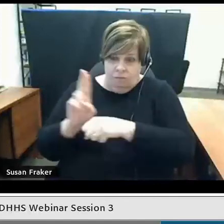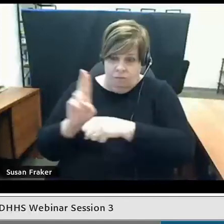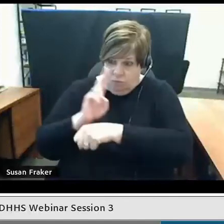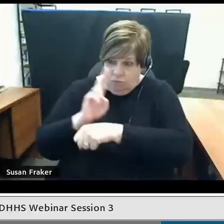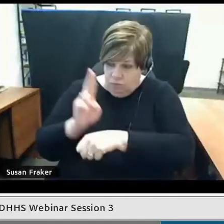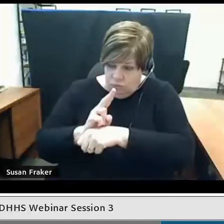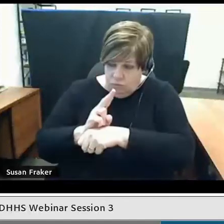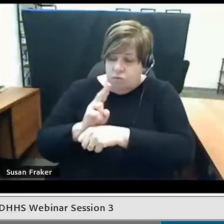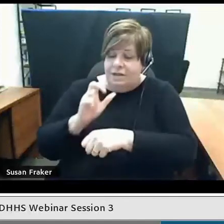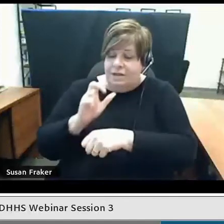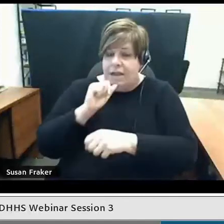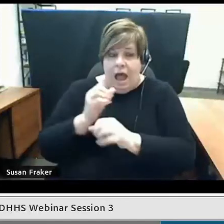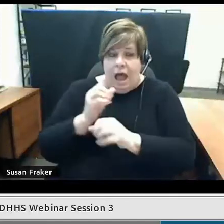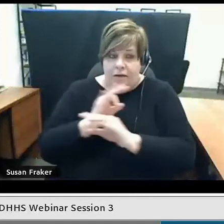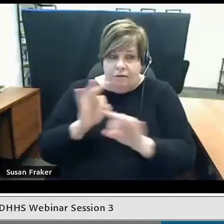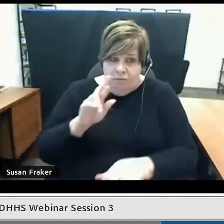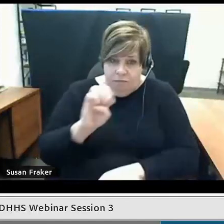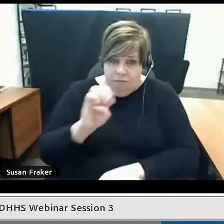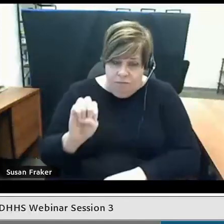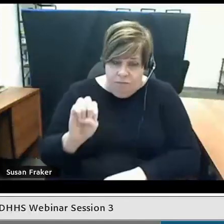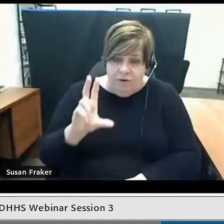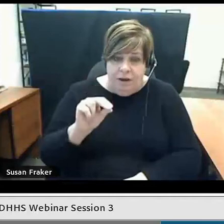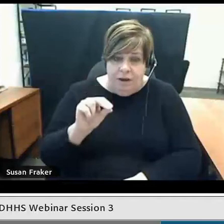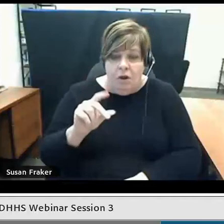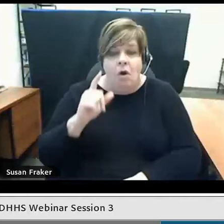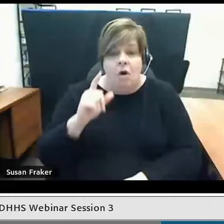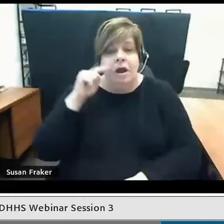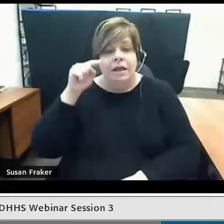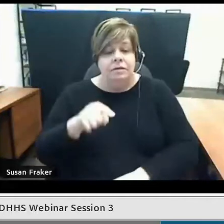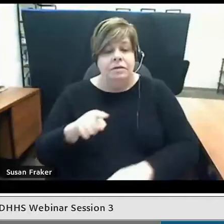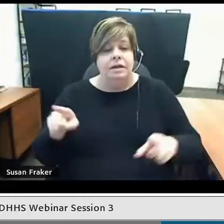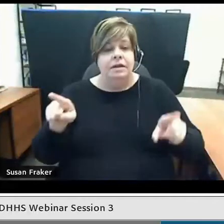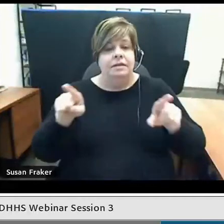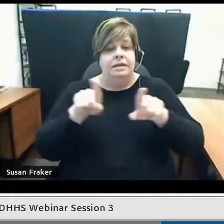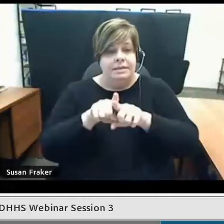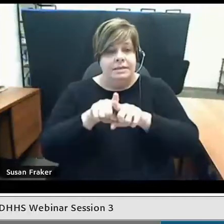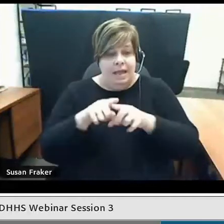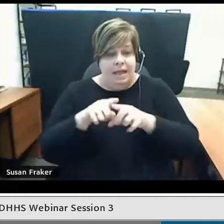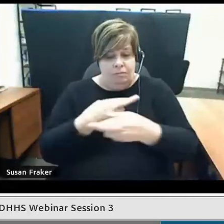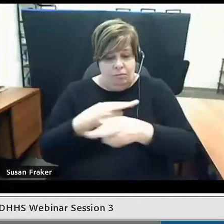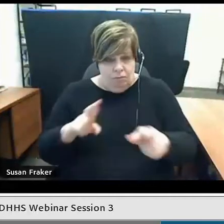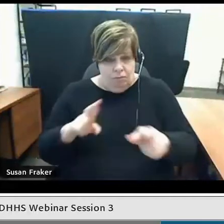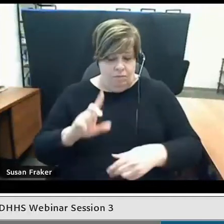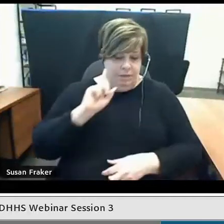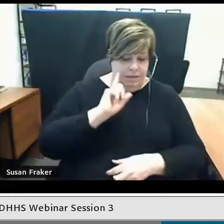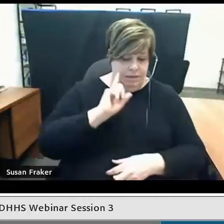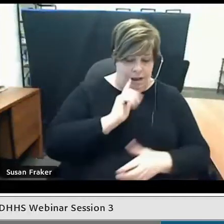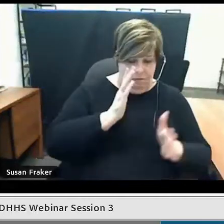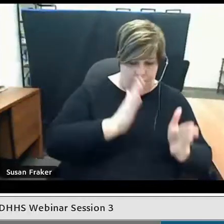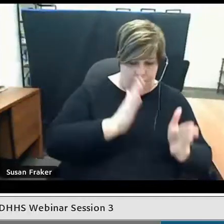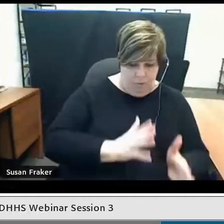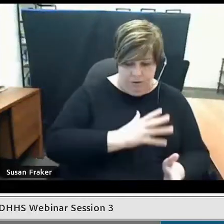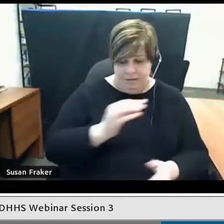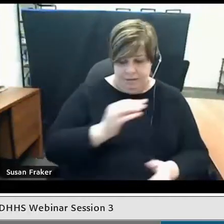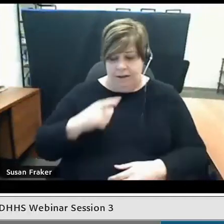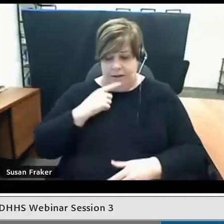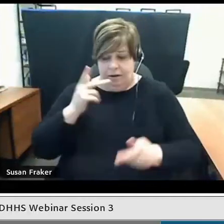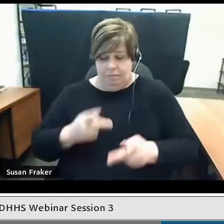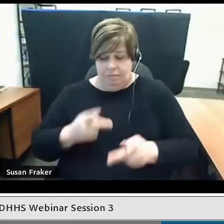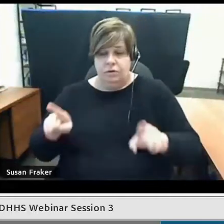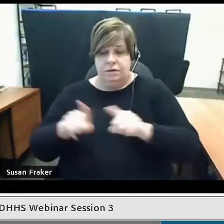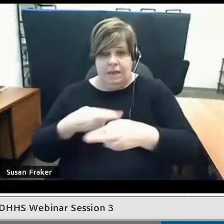not a free service. It's intended for being in the same room, the deaf person and the hearing person that needs